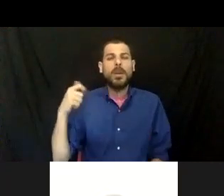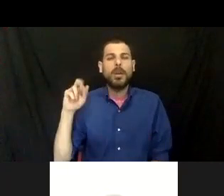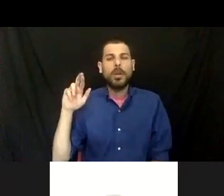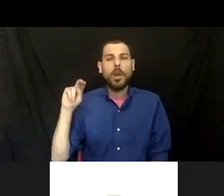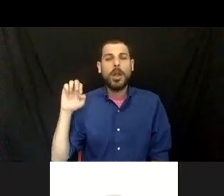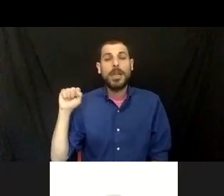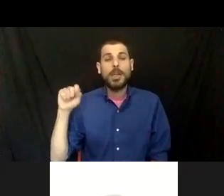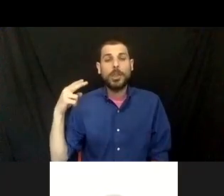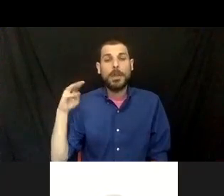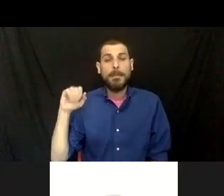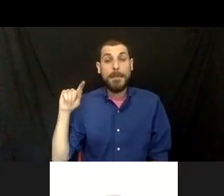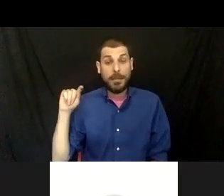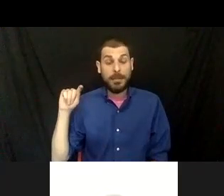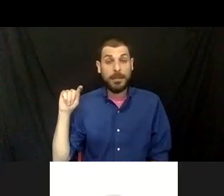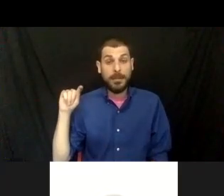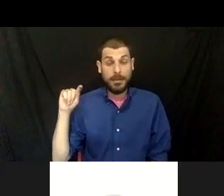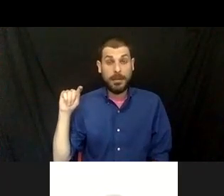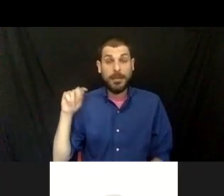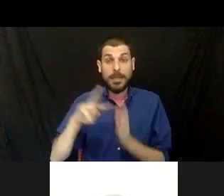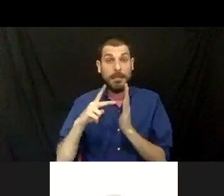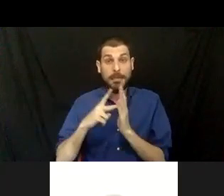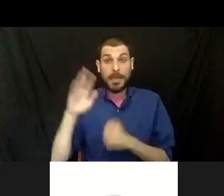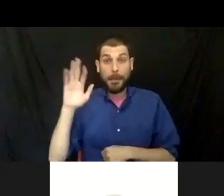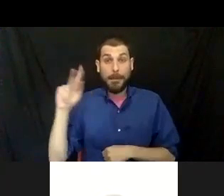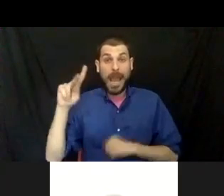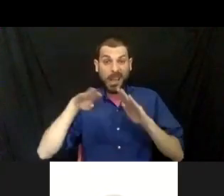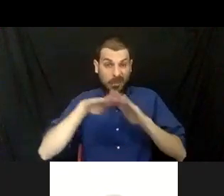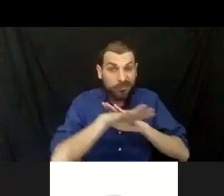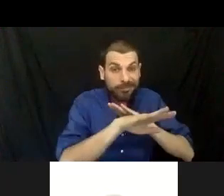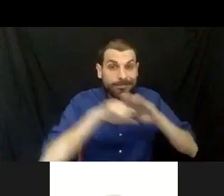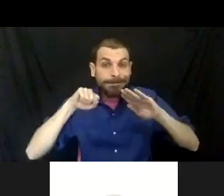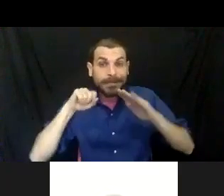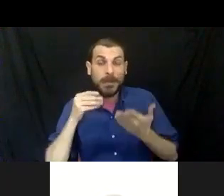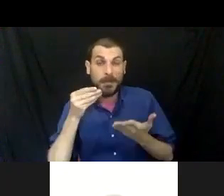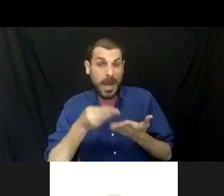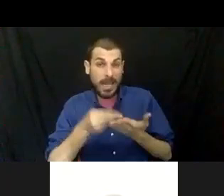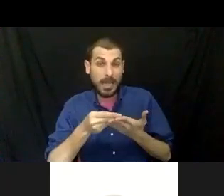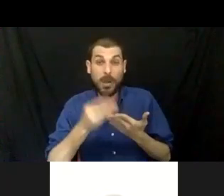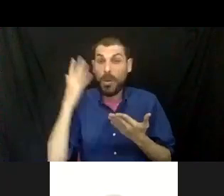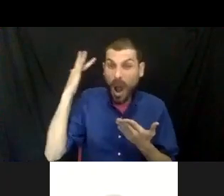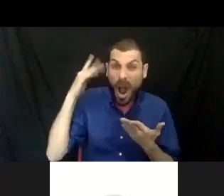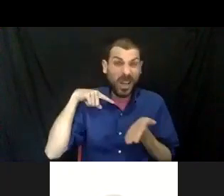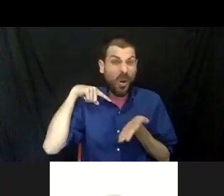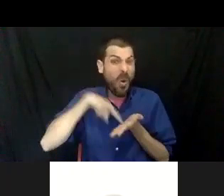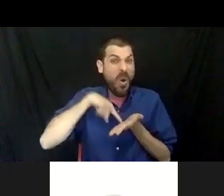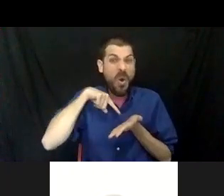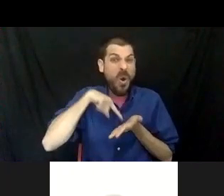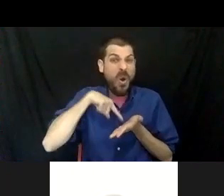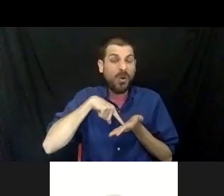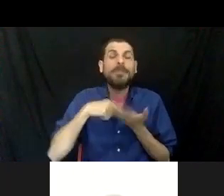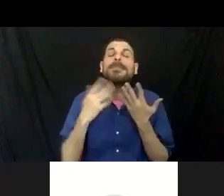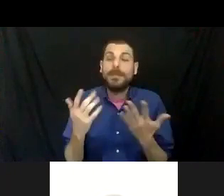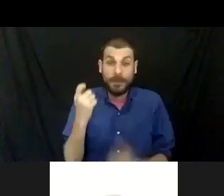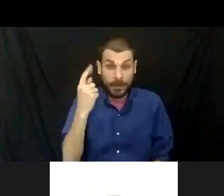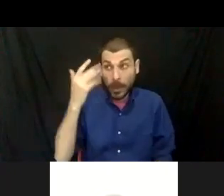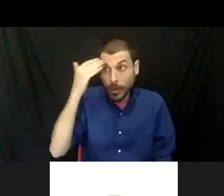offsets of stimulus funds. With any luck, you have gotten your stimulus payment, and with any